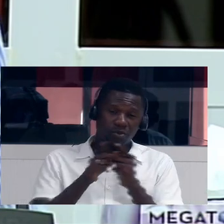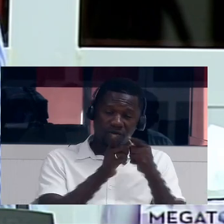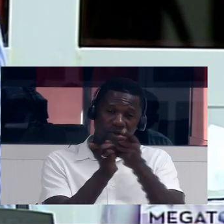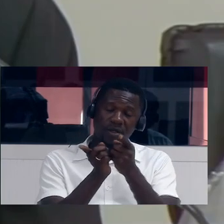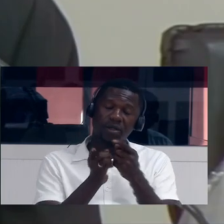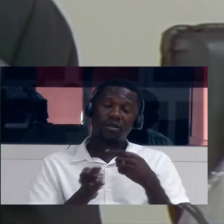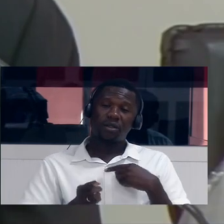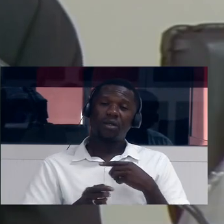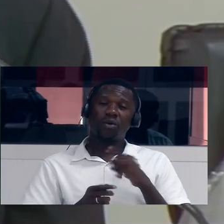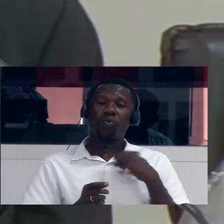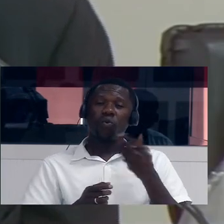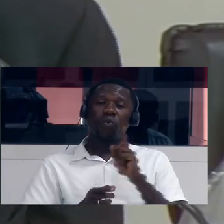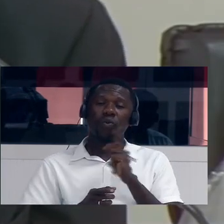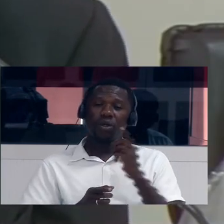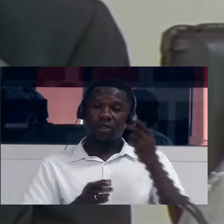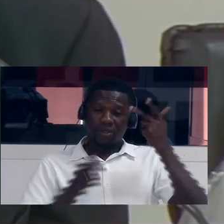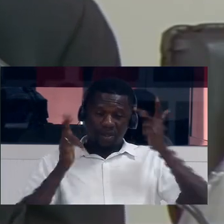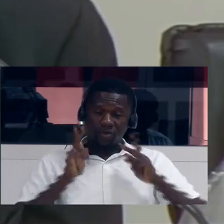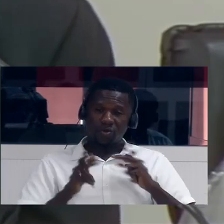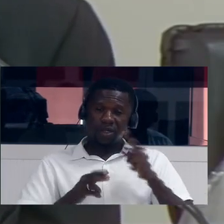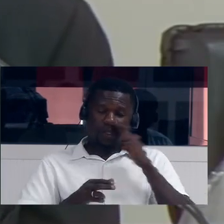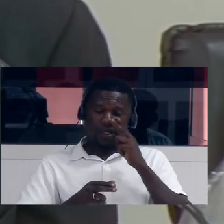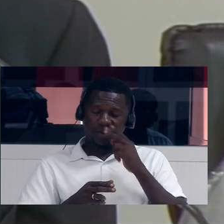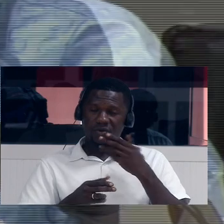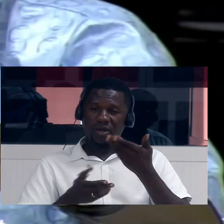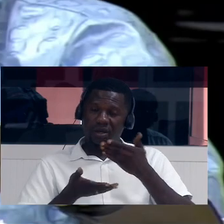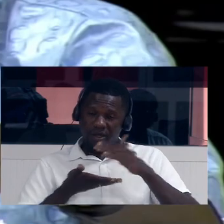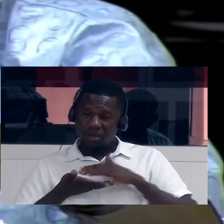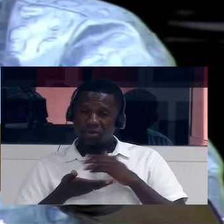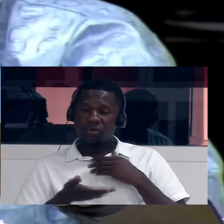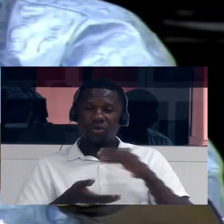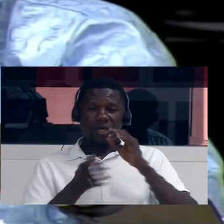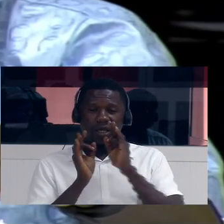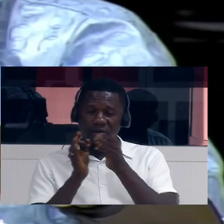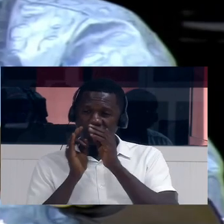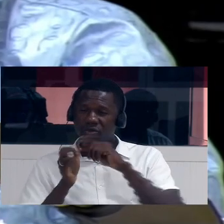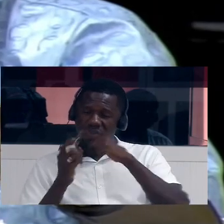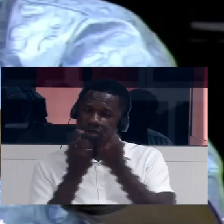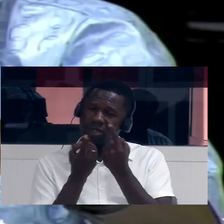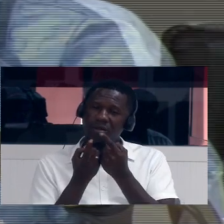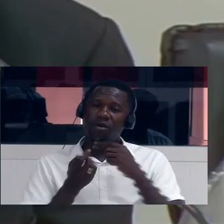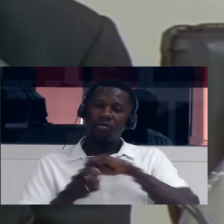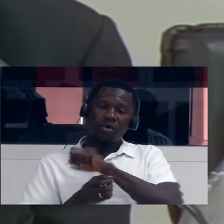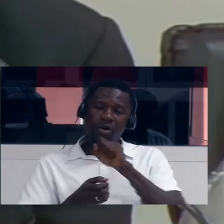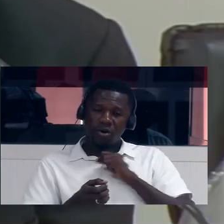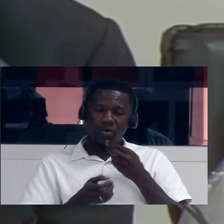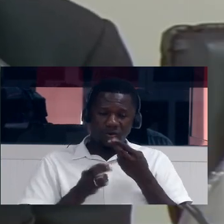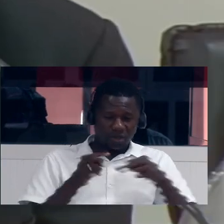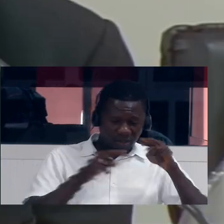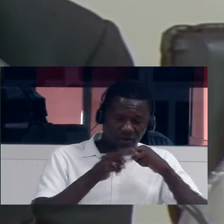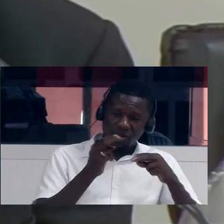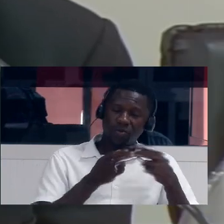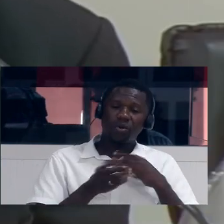council was trying to get to is to get the details of some of those things for our record. It would help